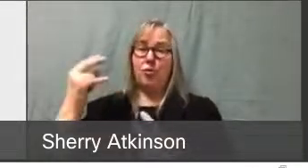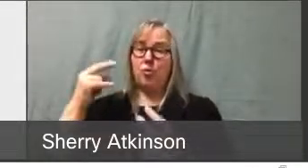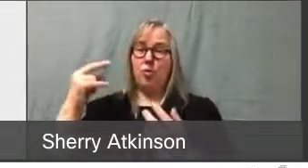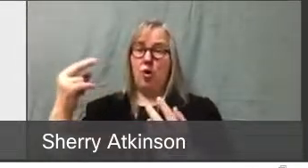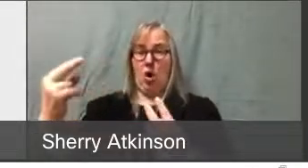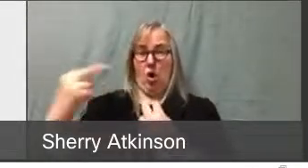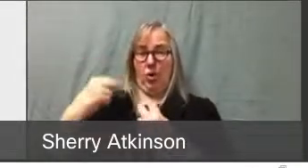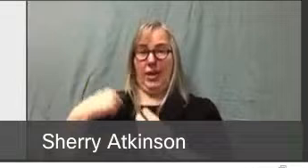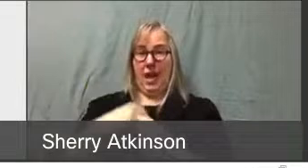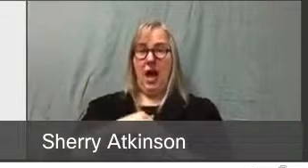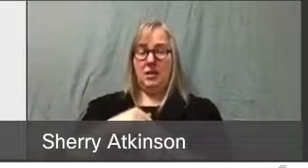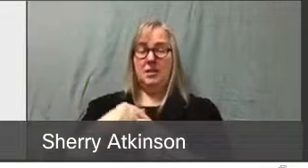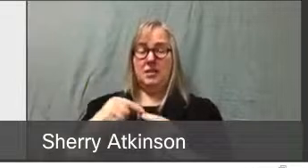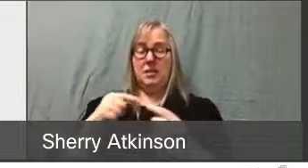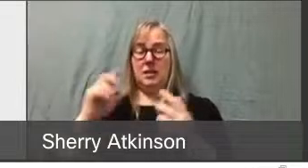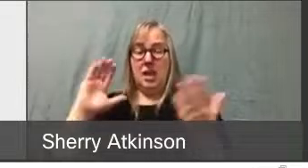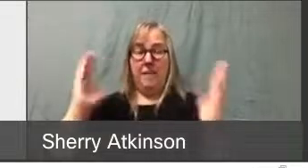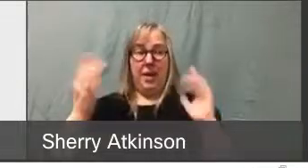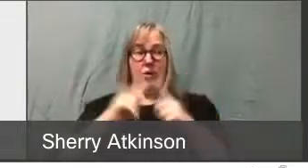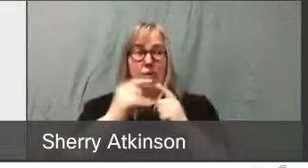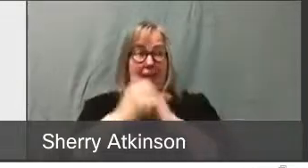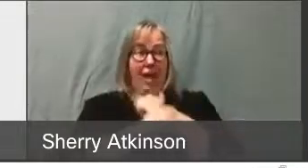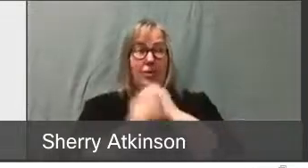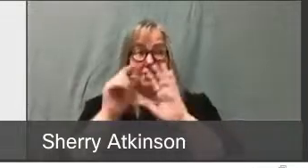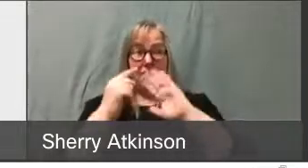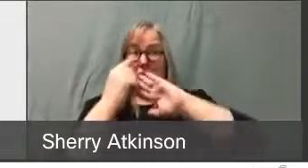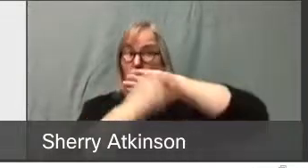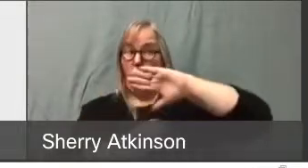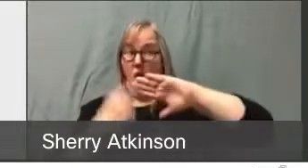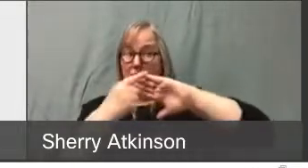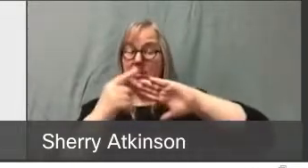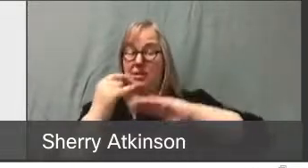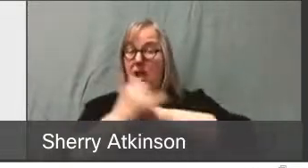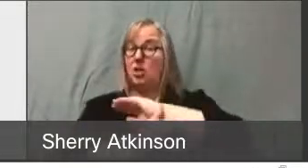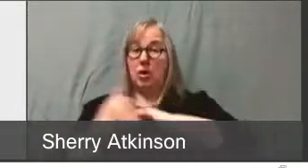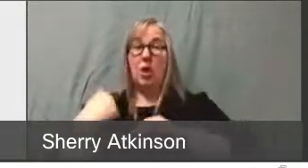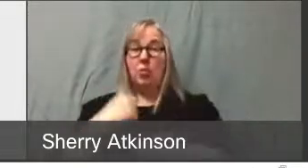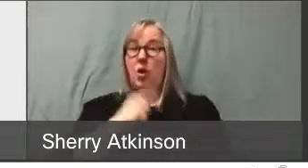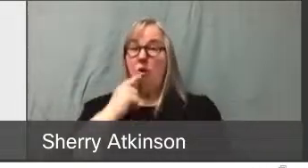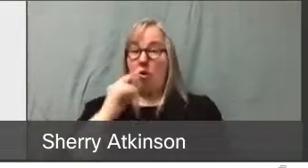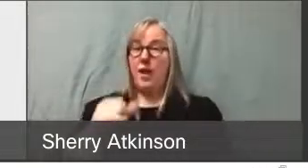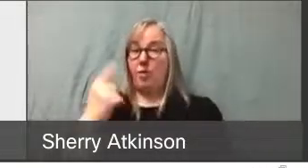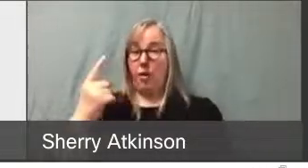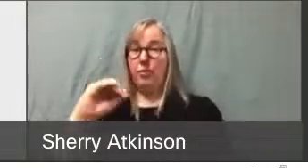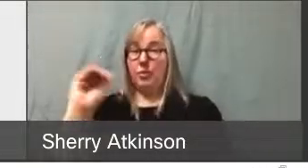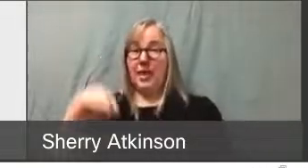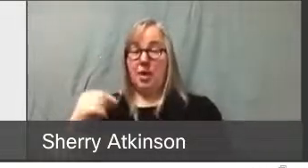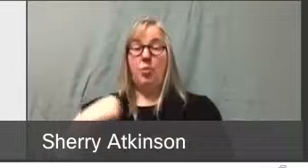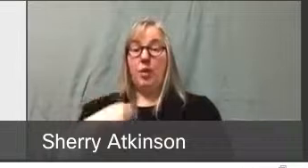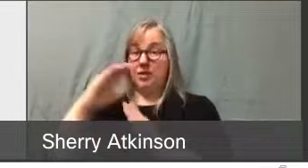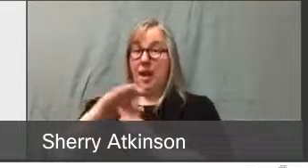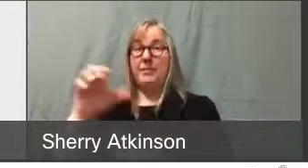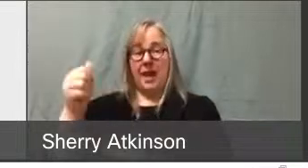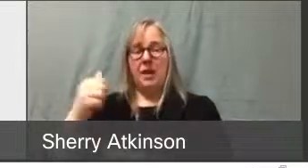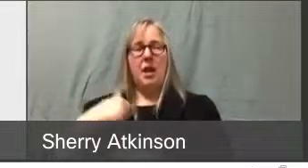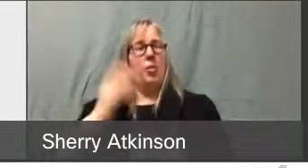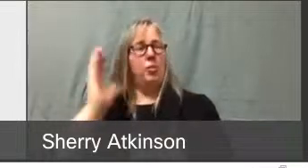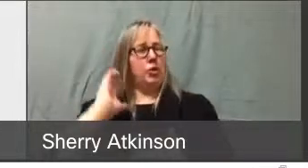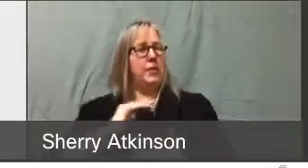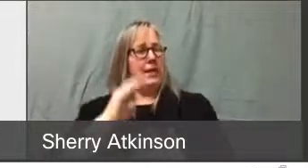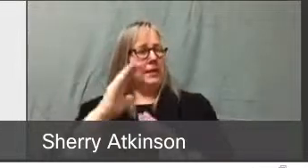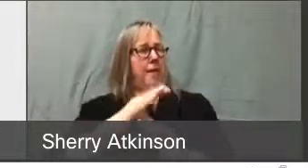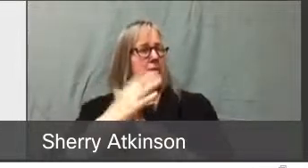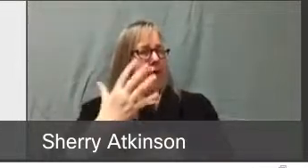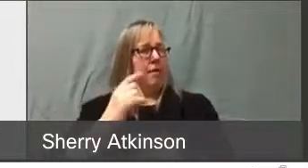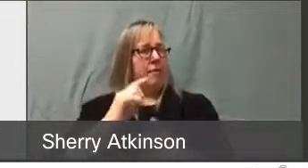terms of counties across the country, we're the 1%. I think we're top 10 right now. We used to be top 5. I don't know where we are right now,